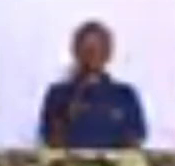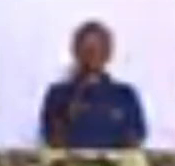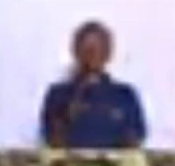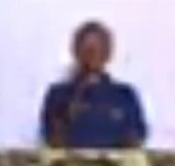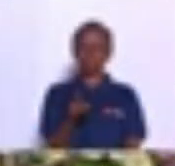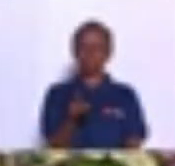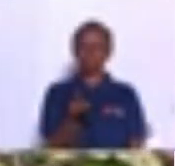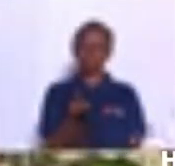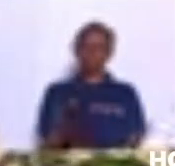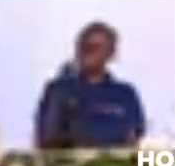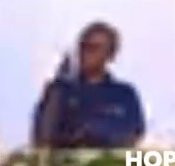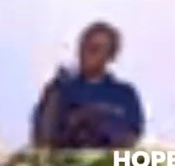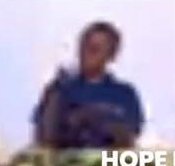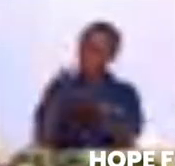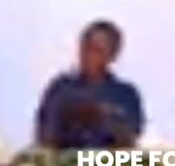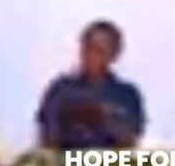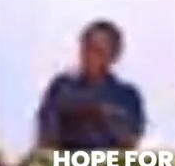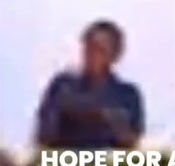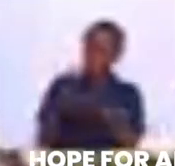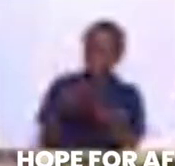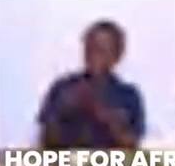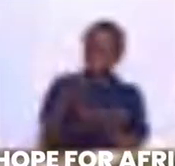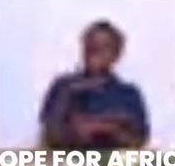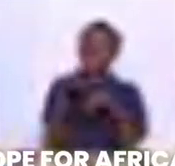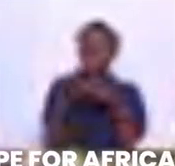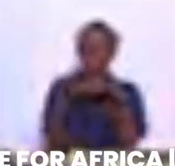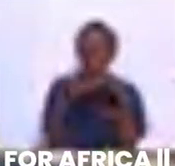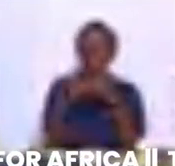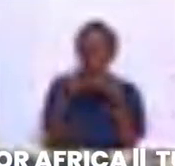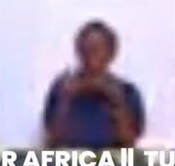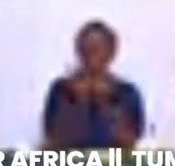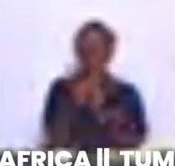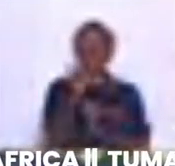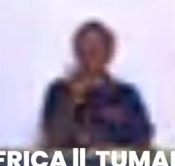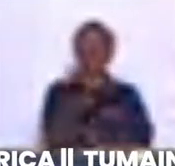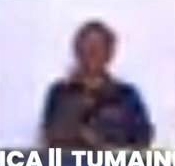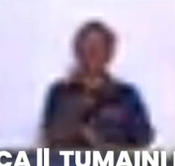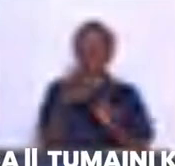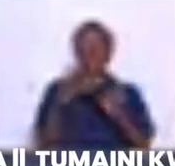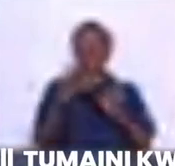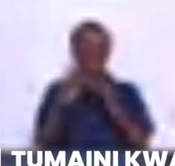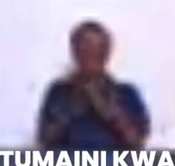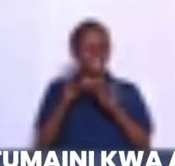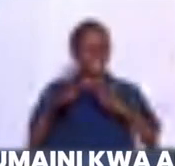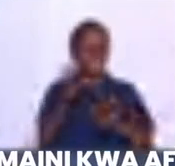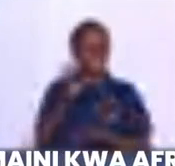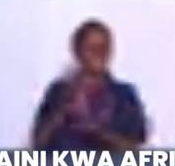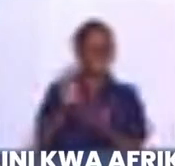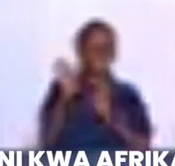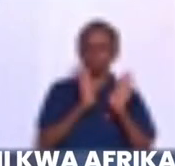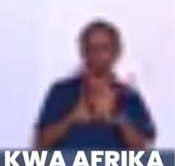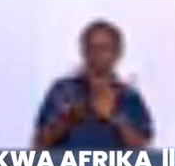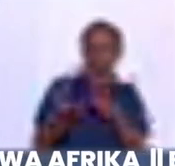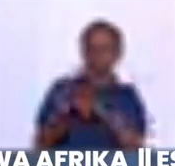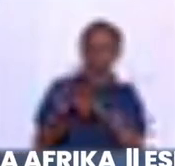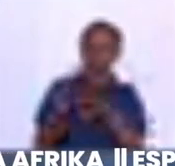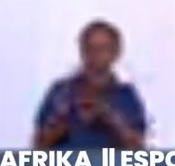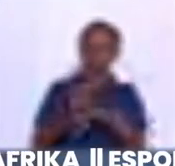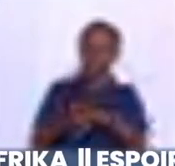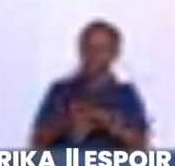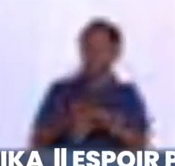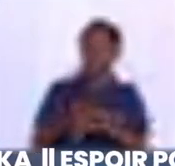So she will make sure that she's comfortable with you. That's how they are. But at the same time, my sisters, listen